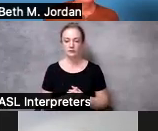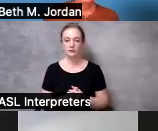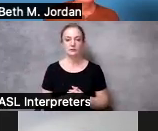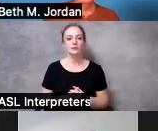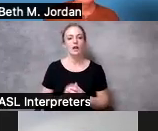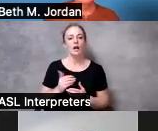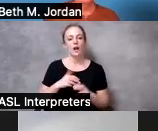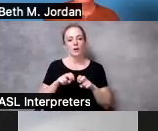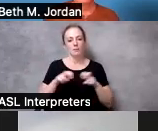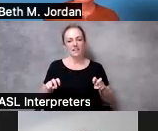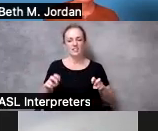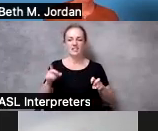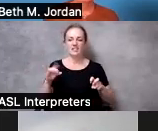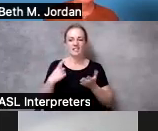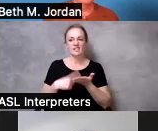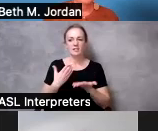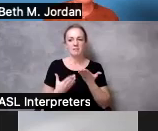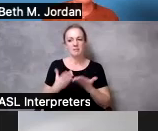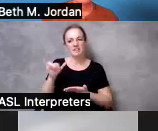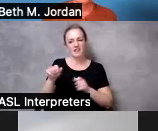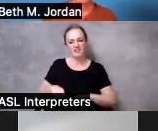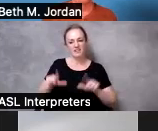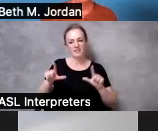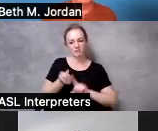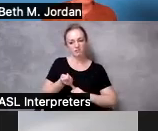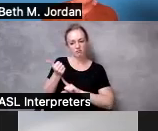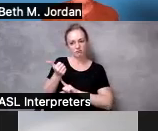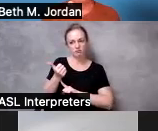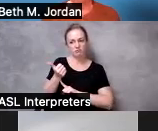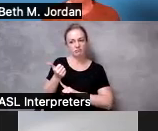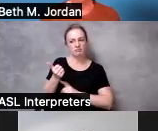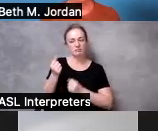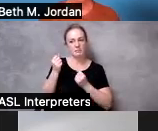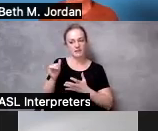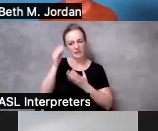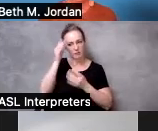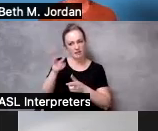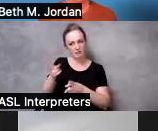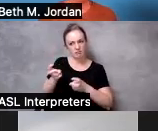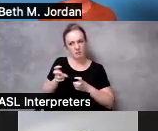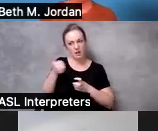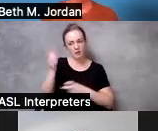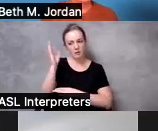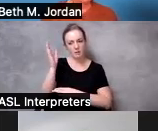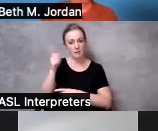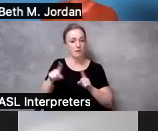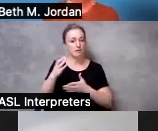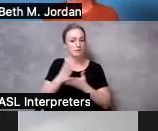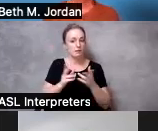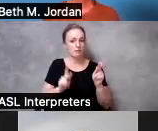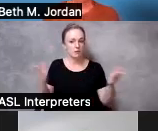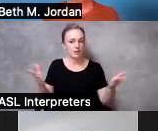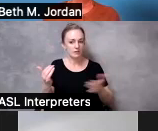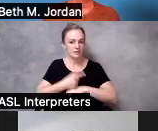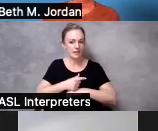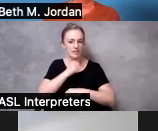about removing this slide. A lot of this comes from a previous presentation, but we realized that we may have some folks on this webinar that are not from Kentucky.